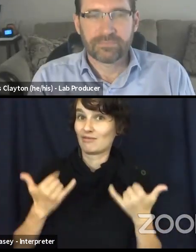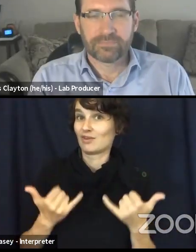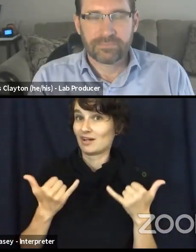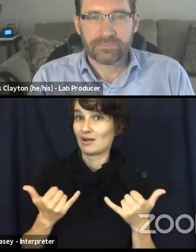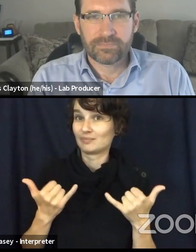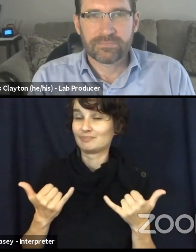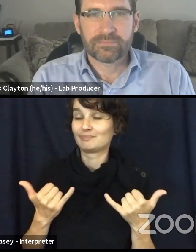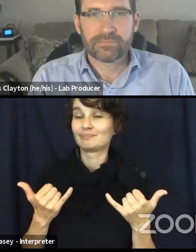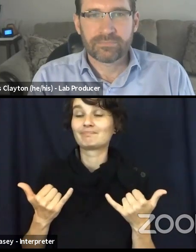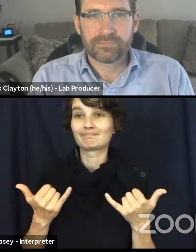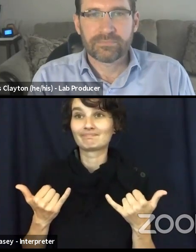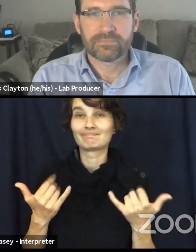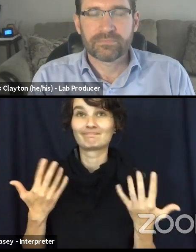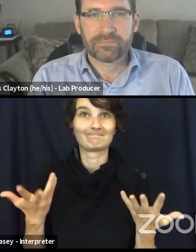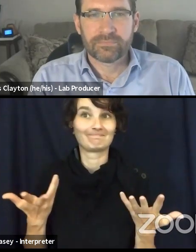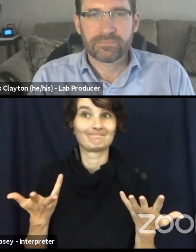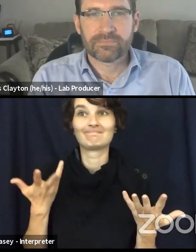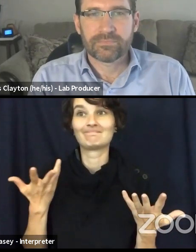And